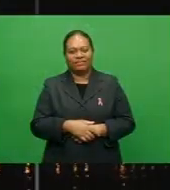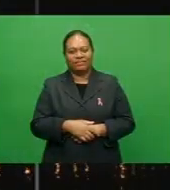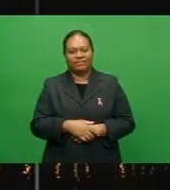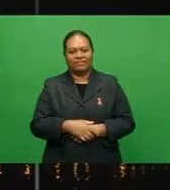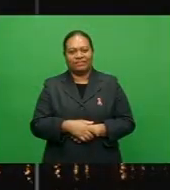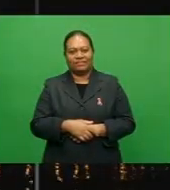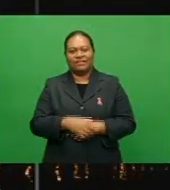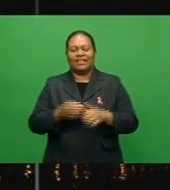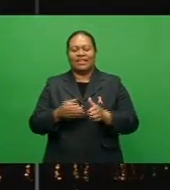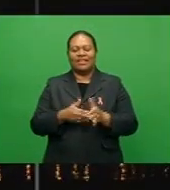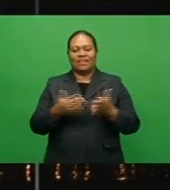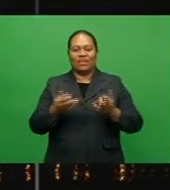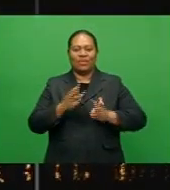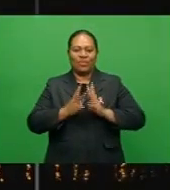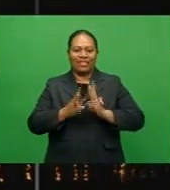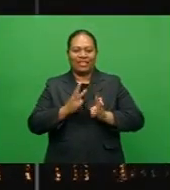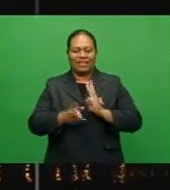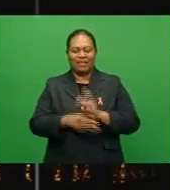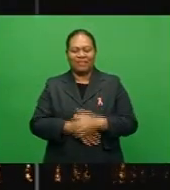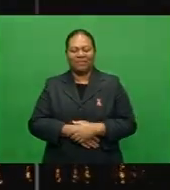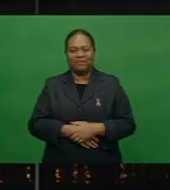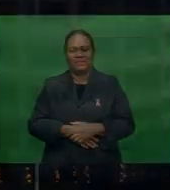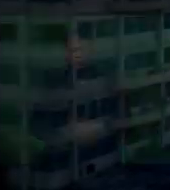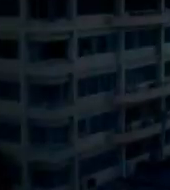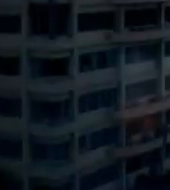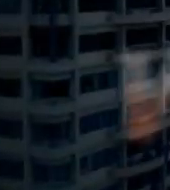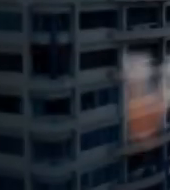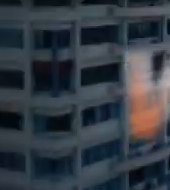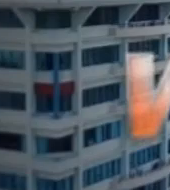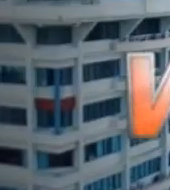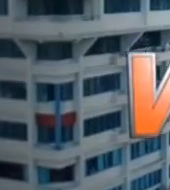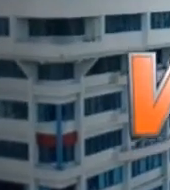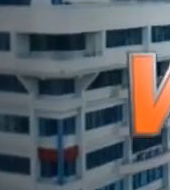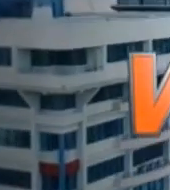And Angie joins us now with the latest in weather.